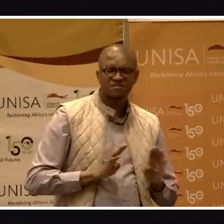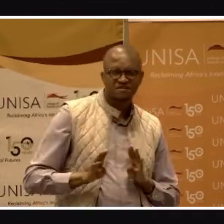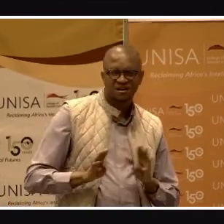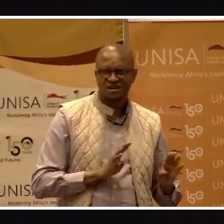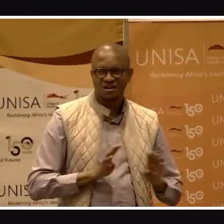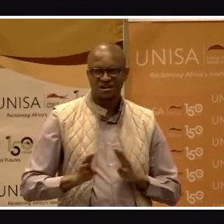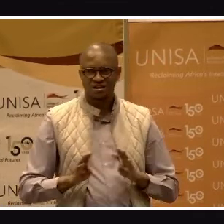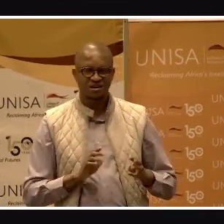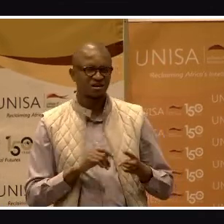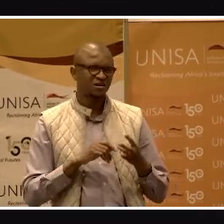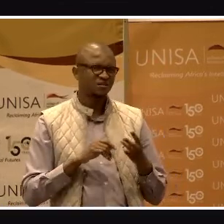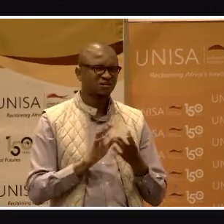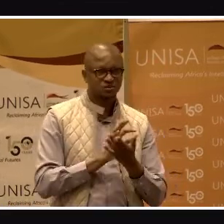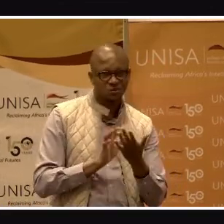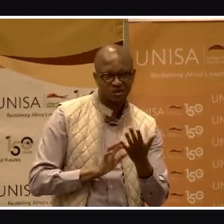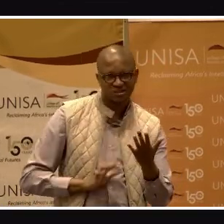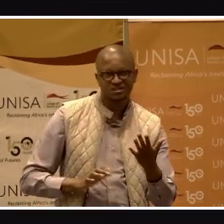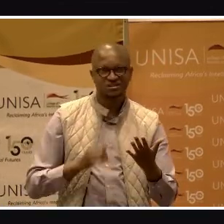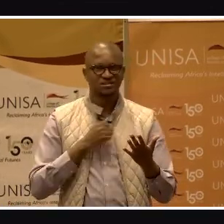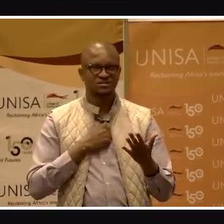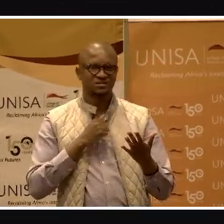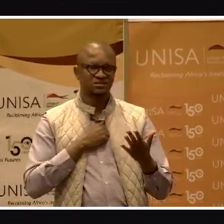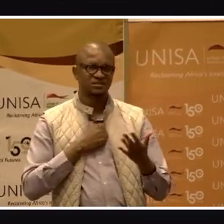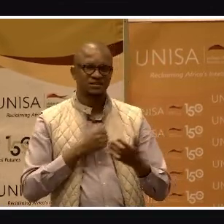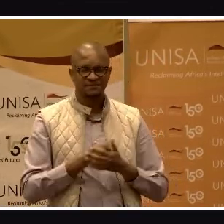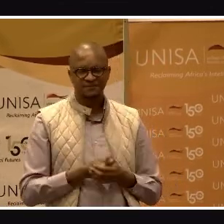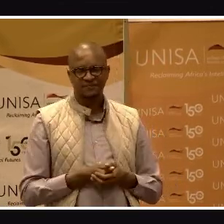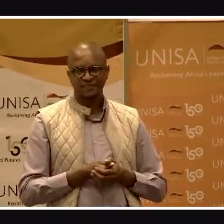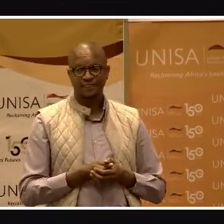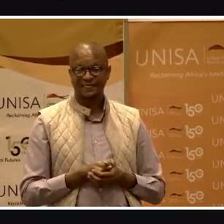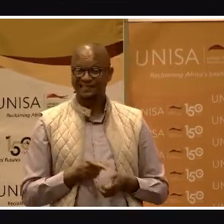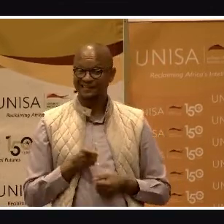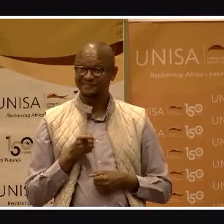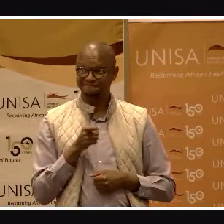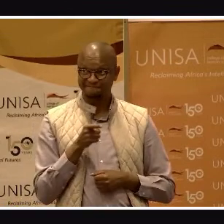our stories. So this particular concept